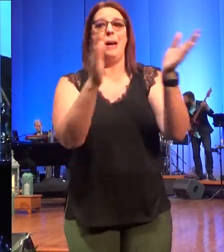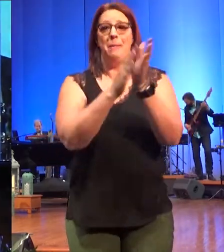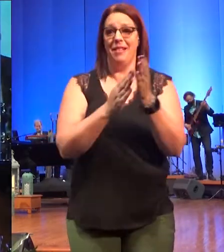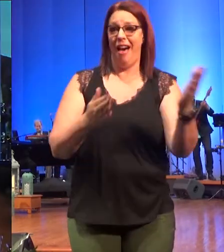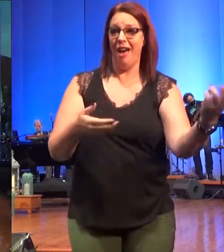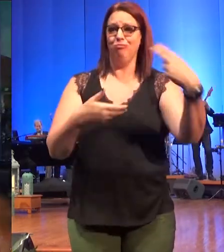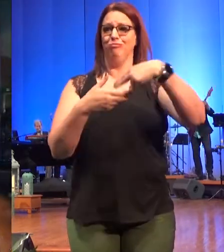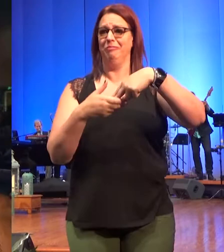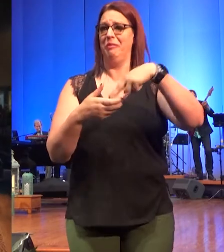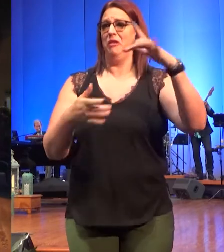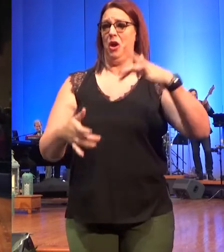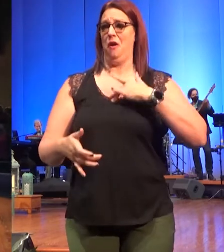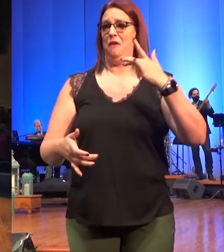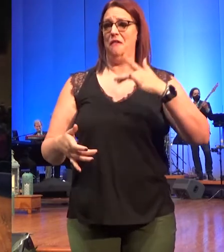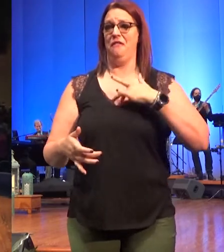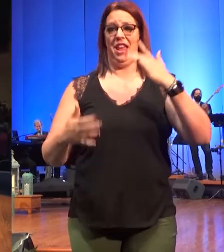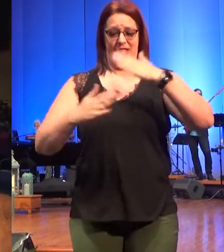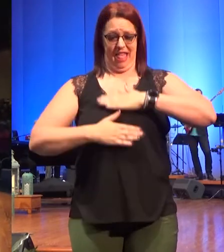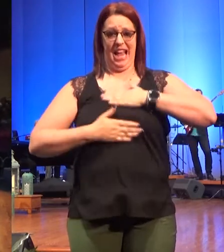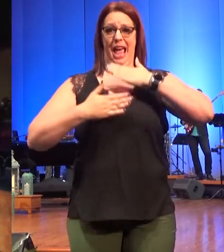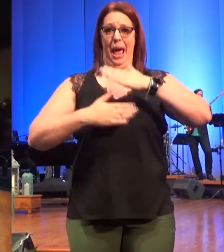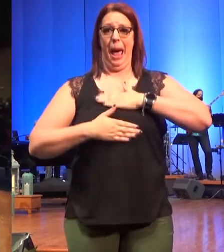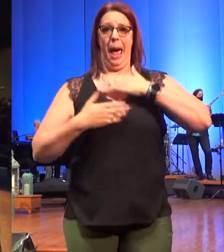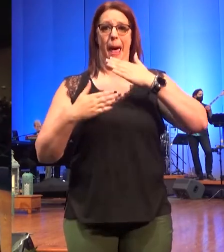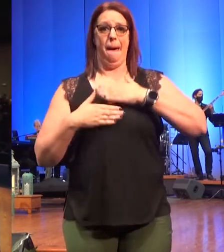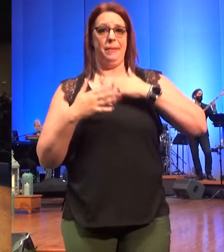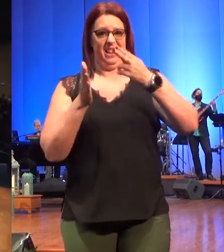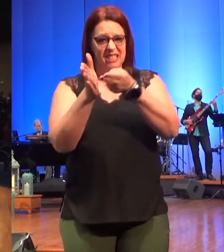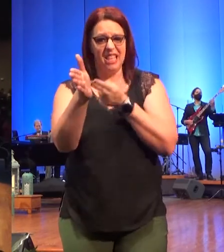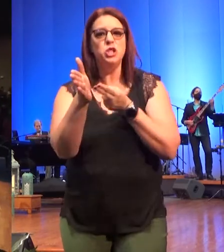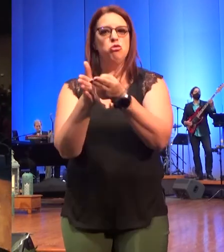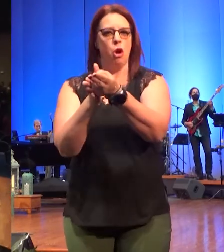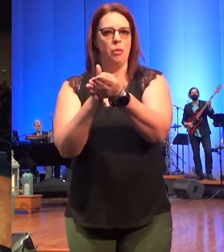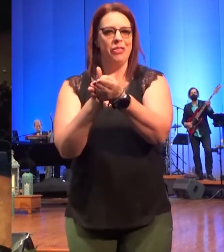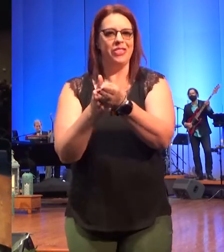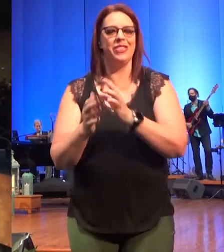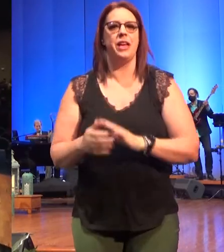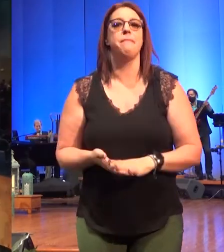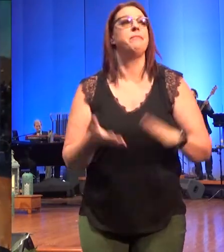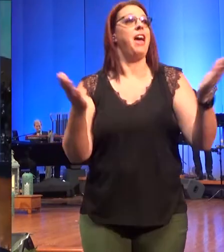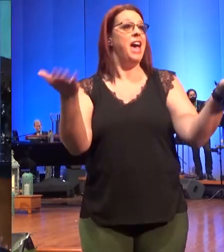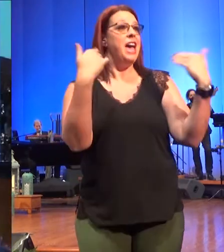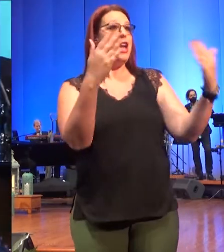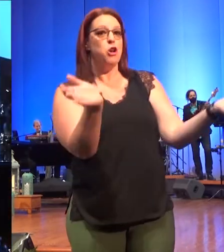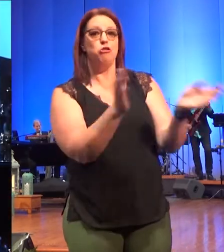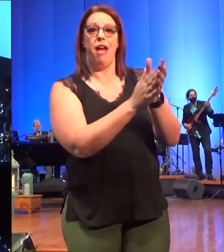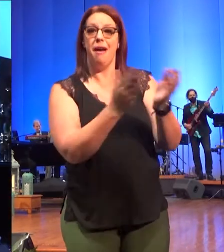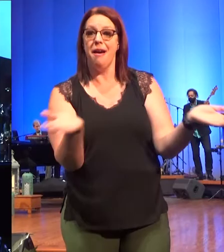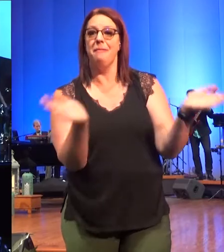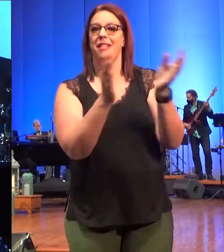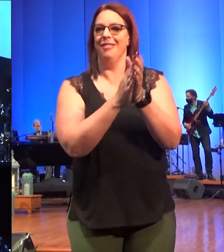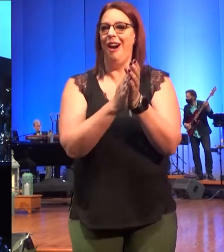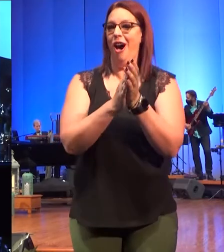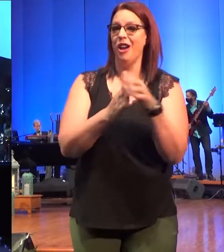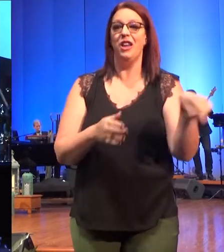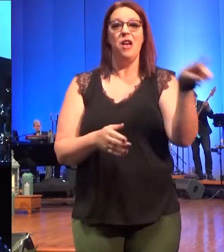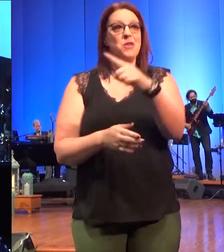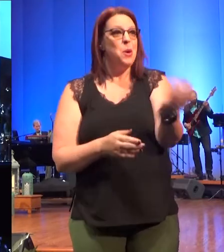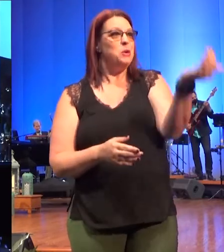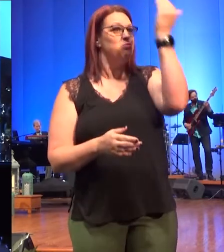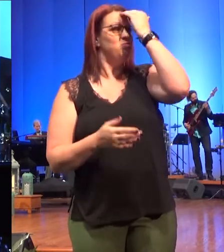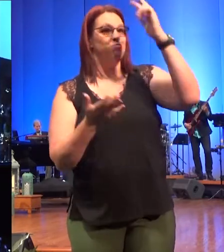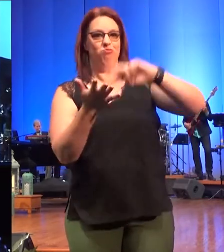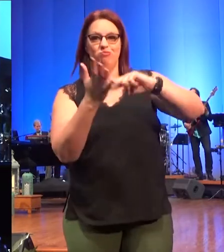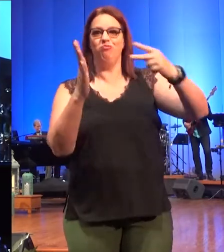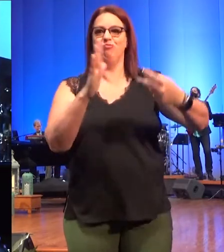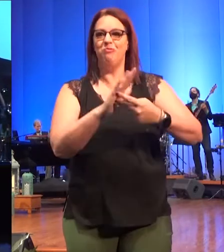feel like happiness is the truth. Because I'm not alone if you know what